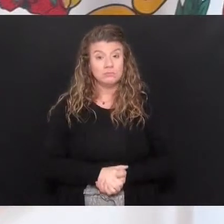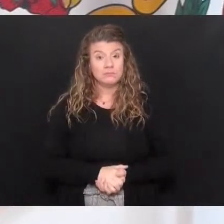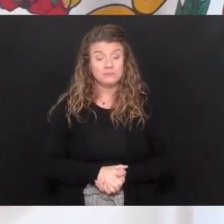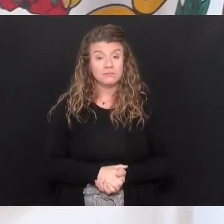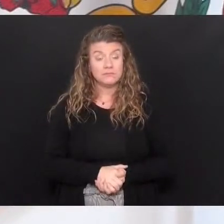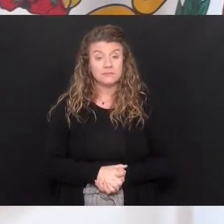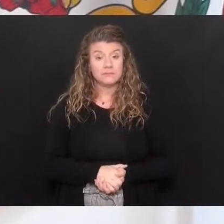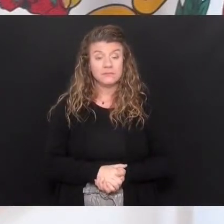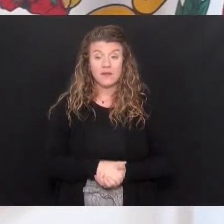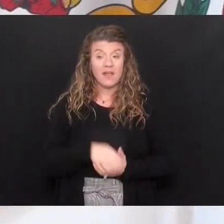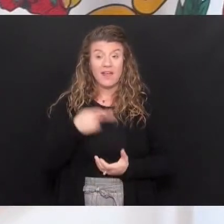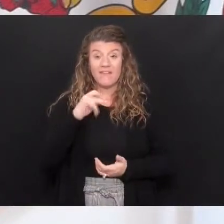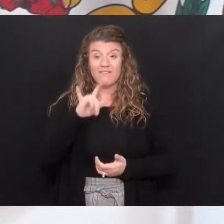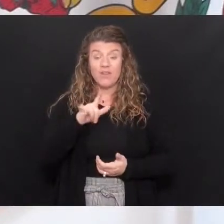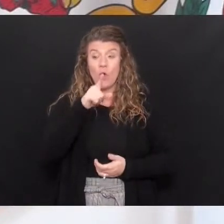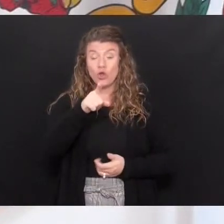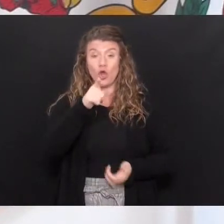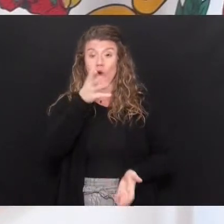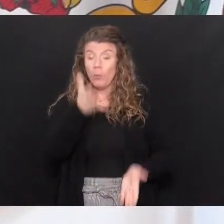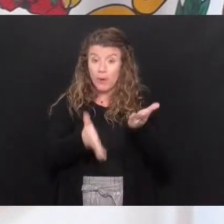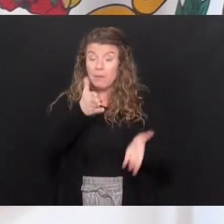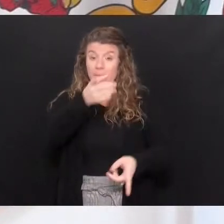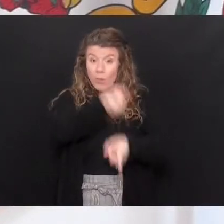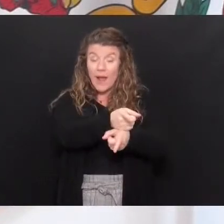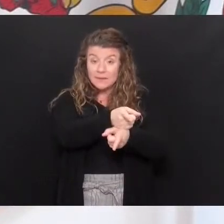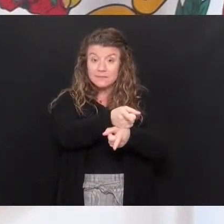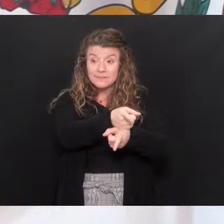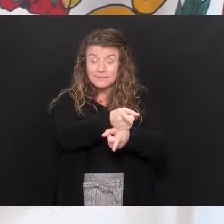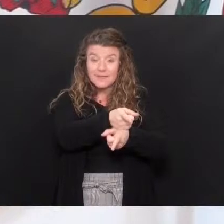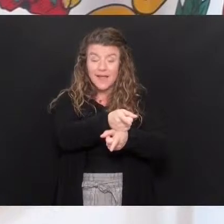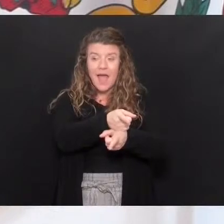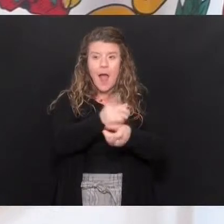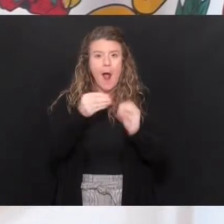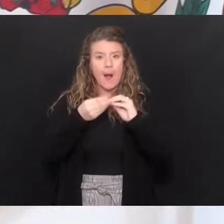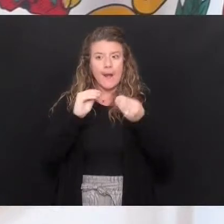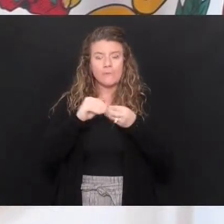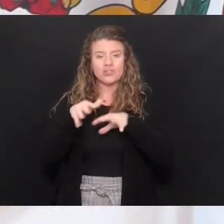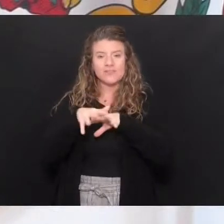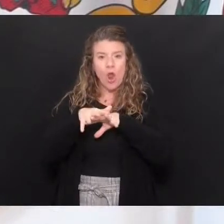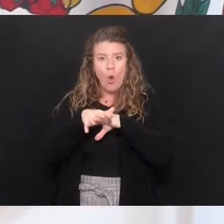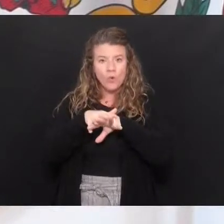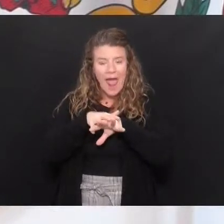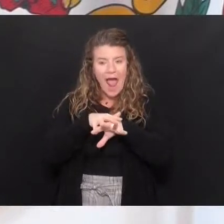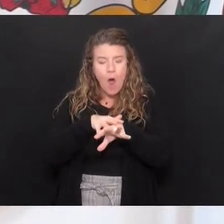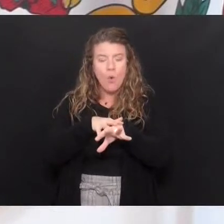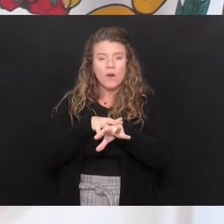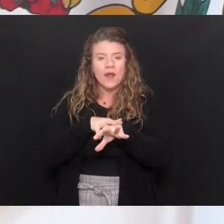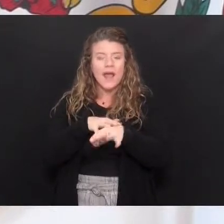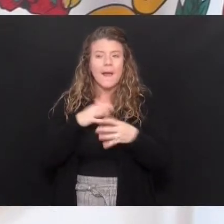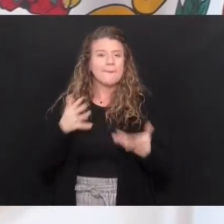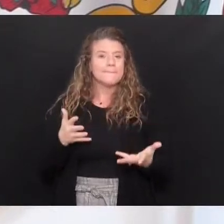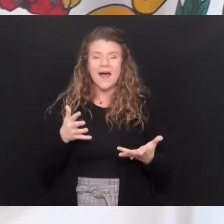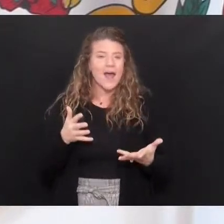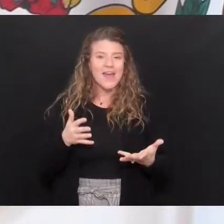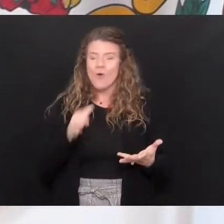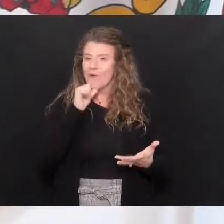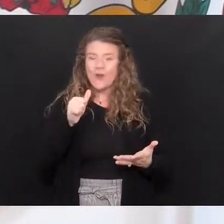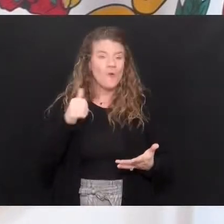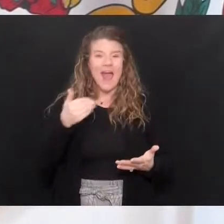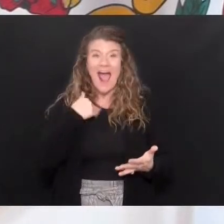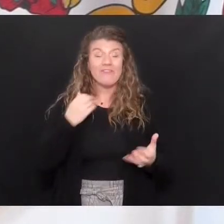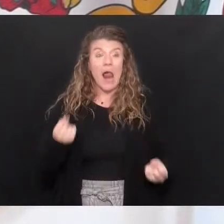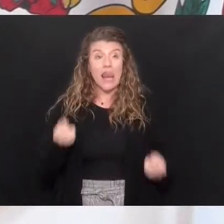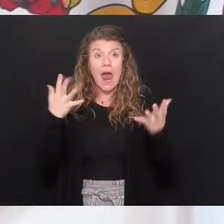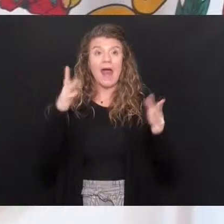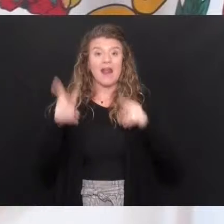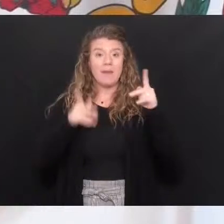know, Phil, you're probably right, and we have slowed down in West Virginia, but we don't have a pool of people.